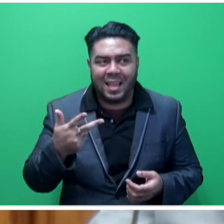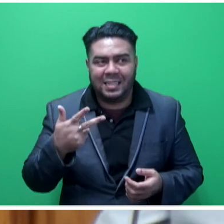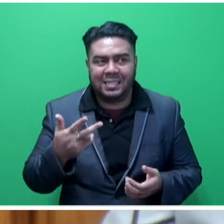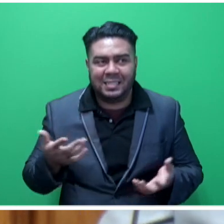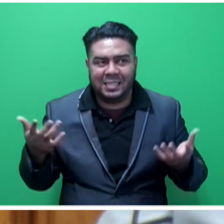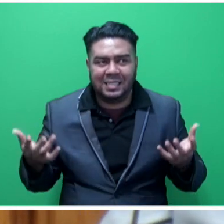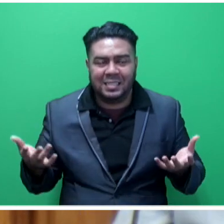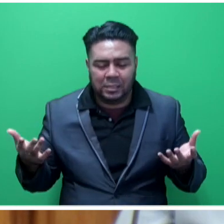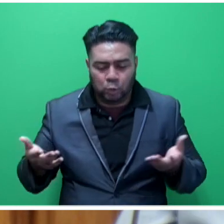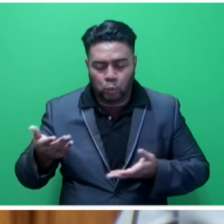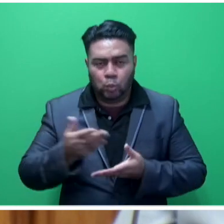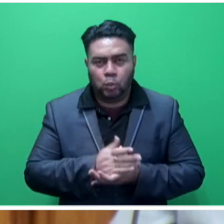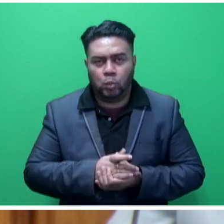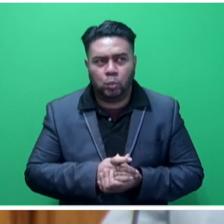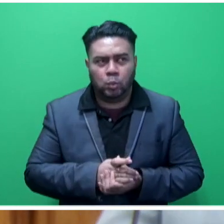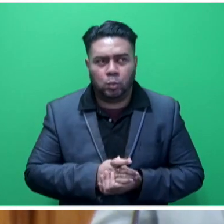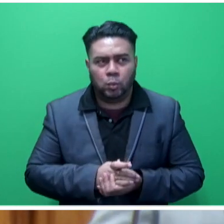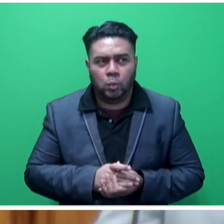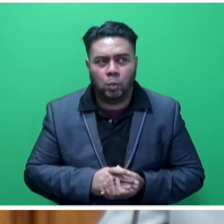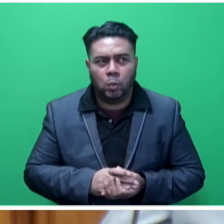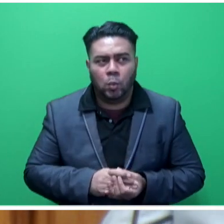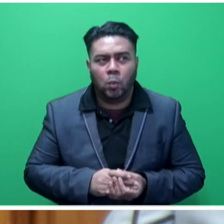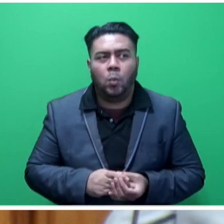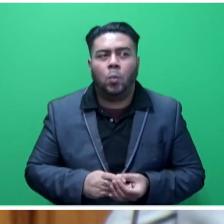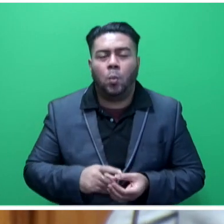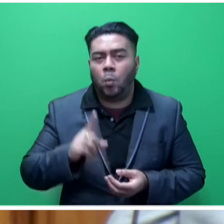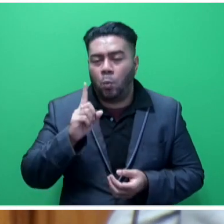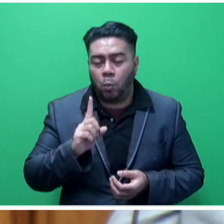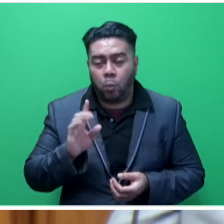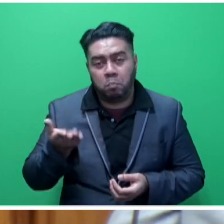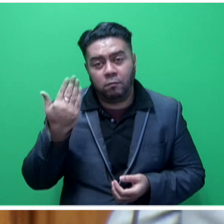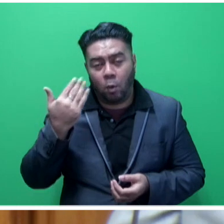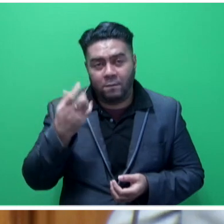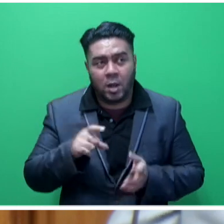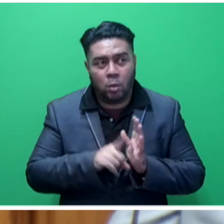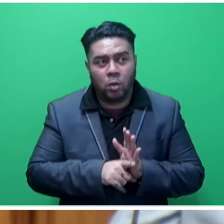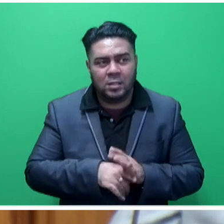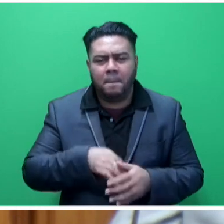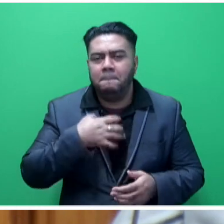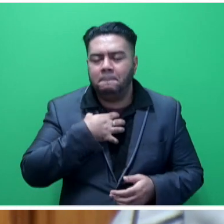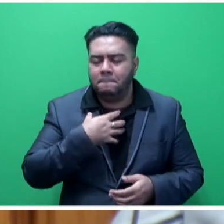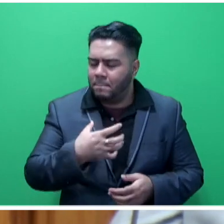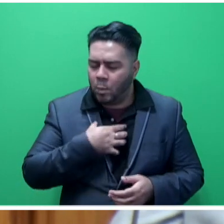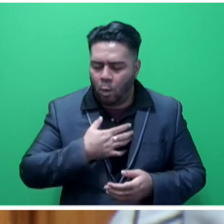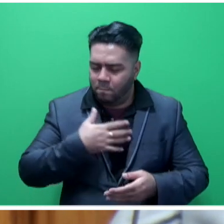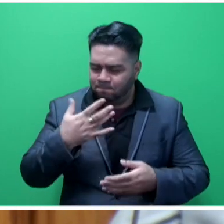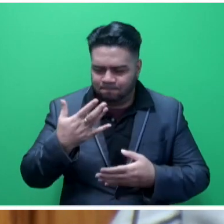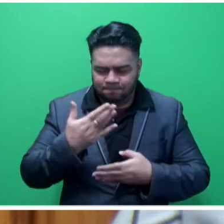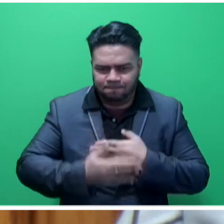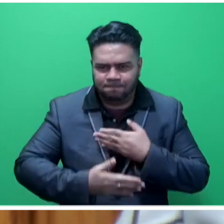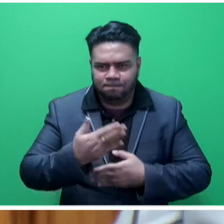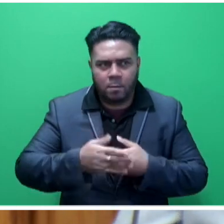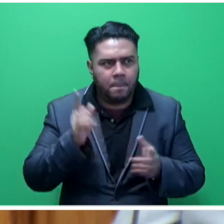helical slicer. The one that we've had in Lautoka before is 1. So it's much faster. It can